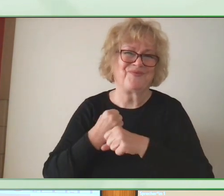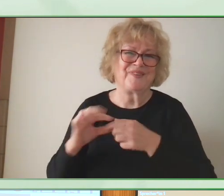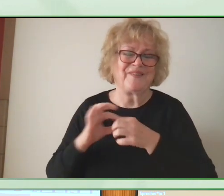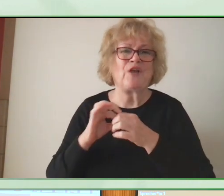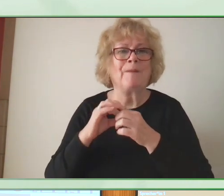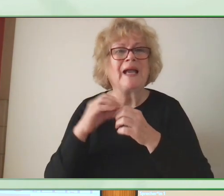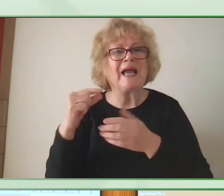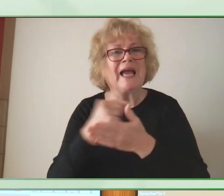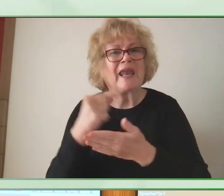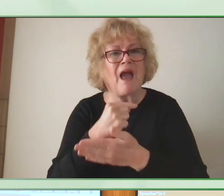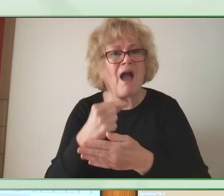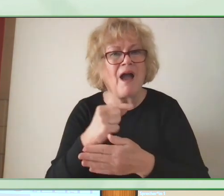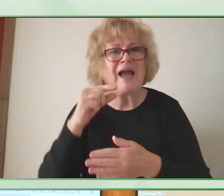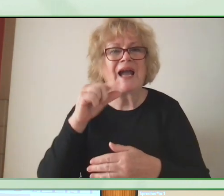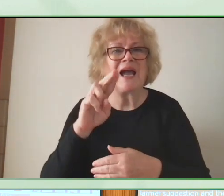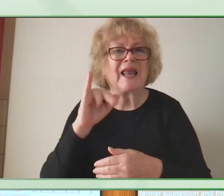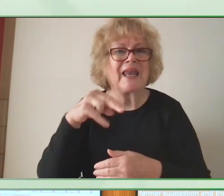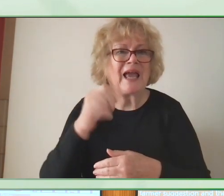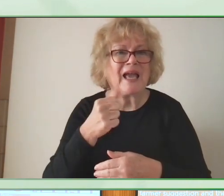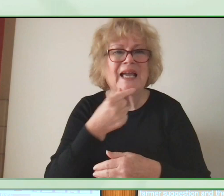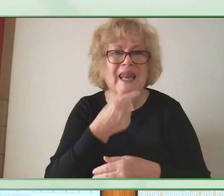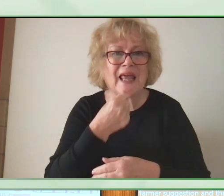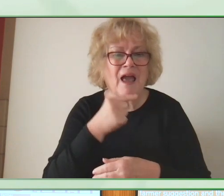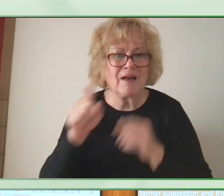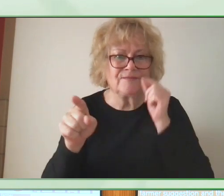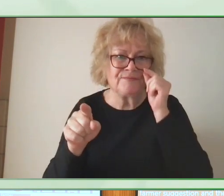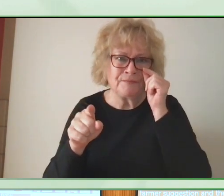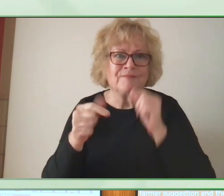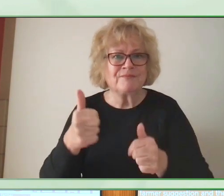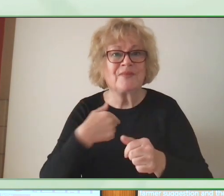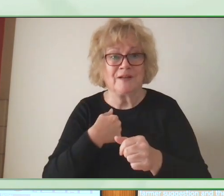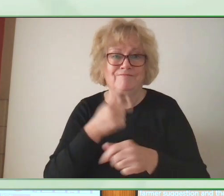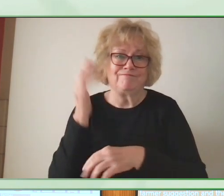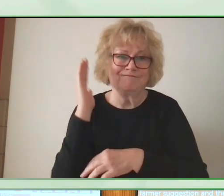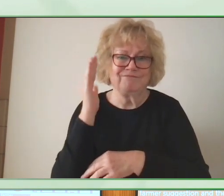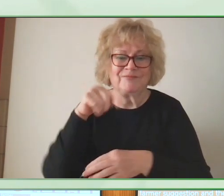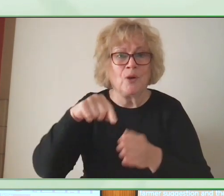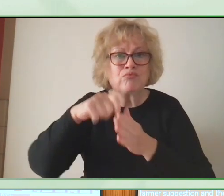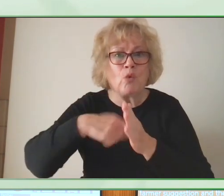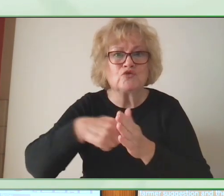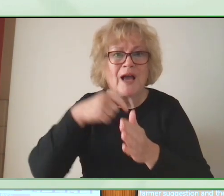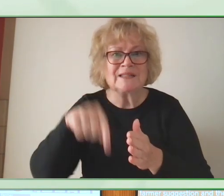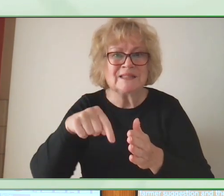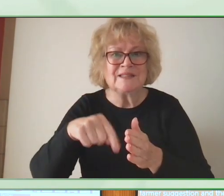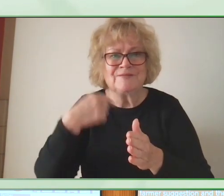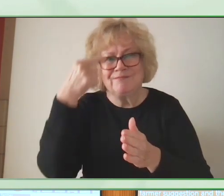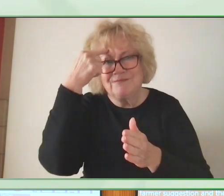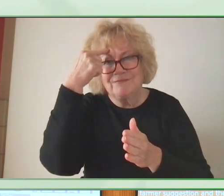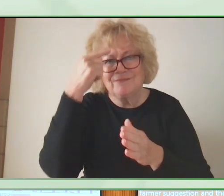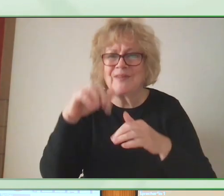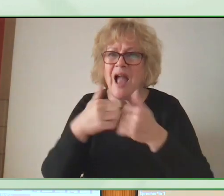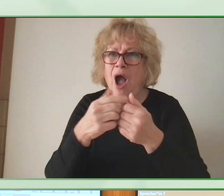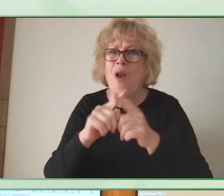FITIMA is the one who is heading this project, and FITIMA is founded in